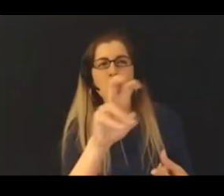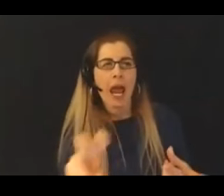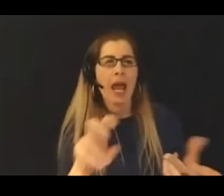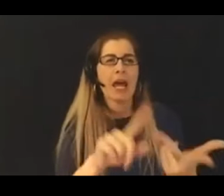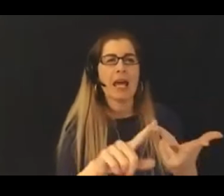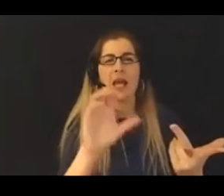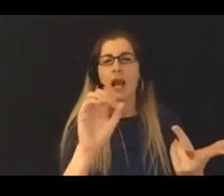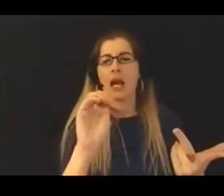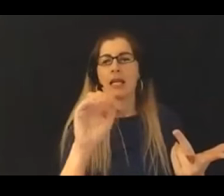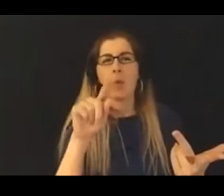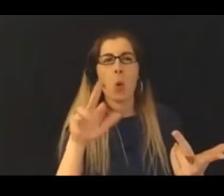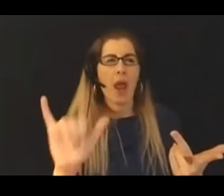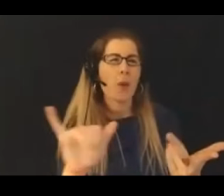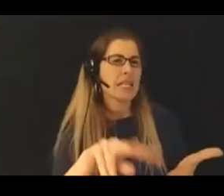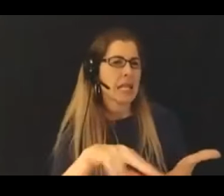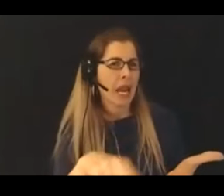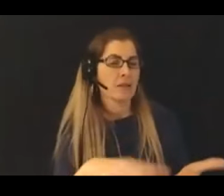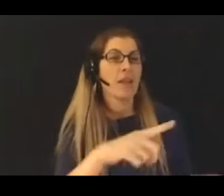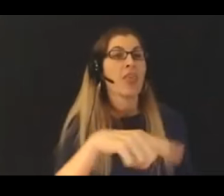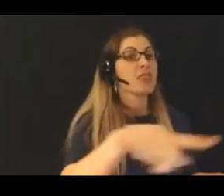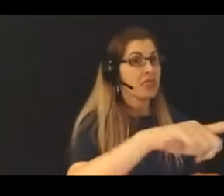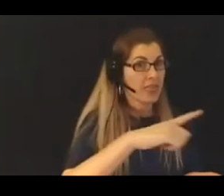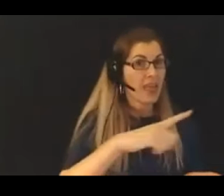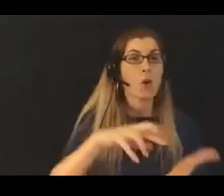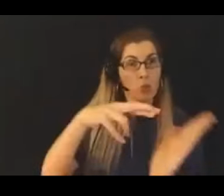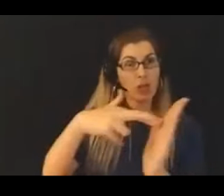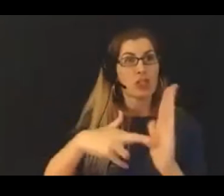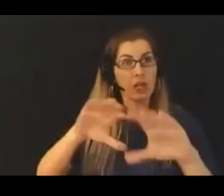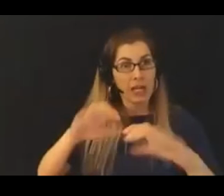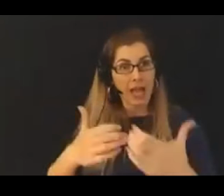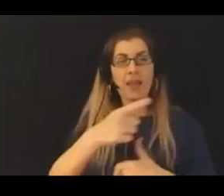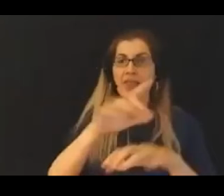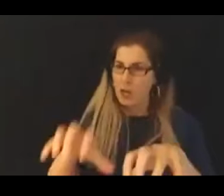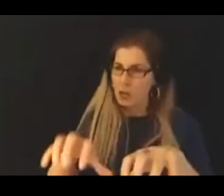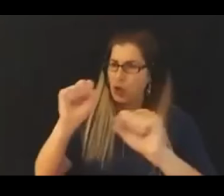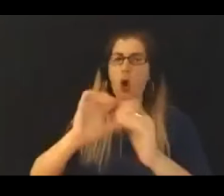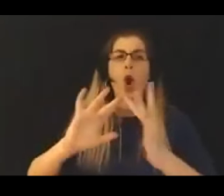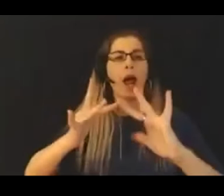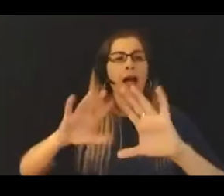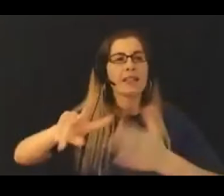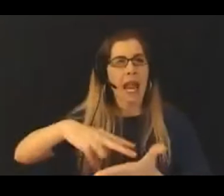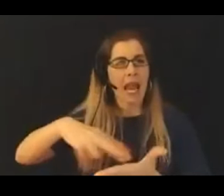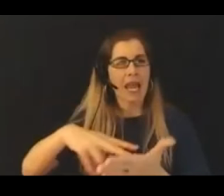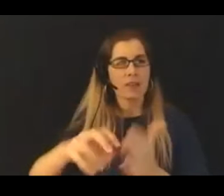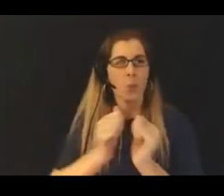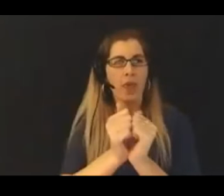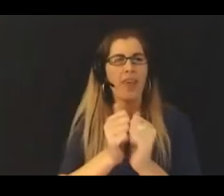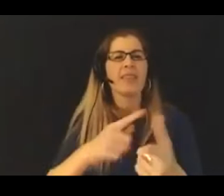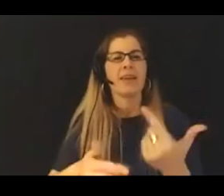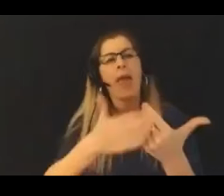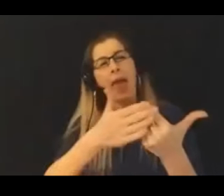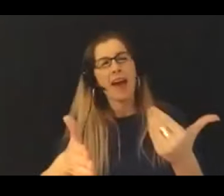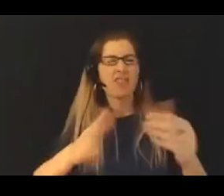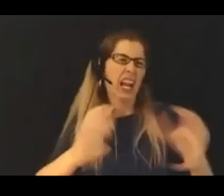studio. So they chose, and they registered for their class. They took it online with us, and then post-test, you know,